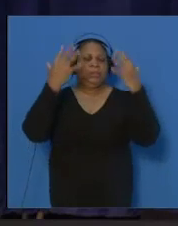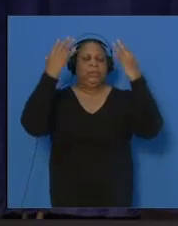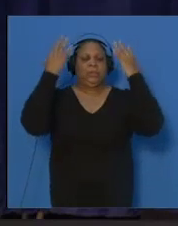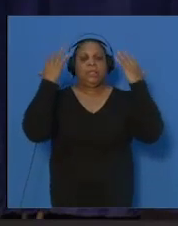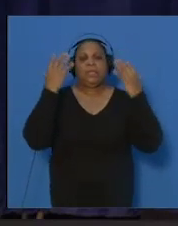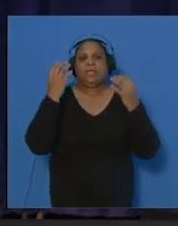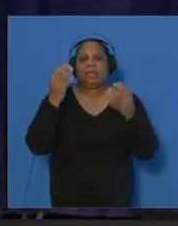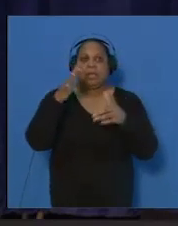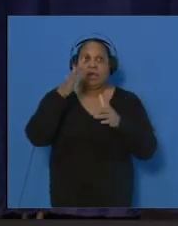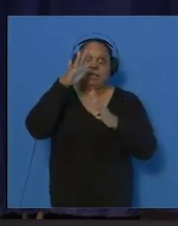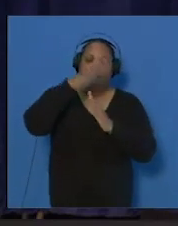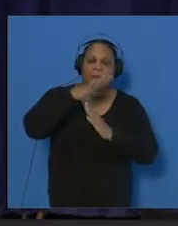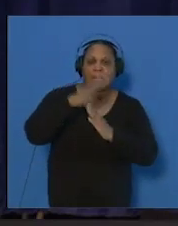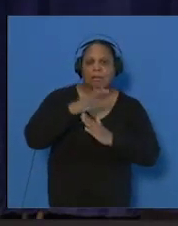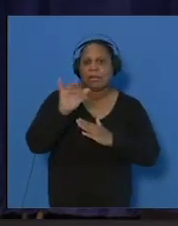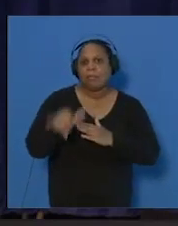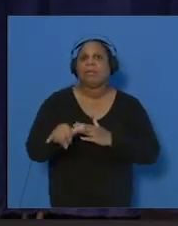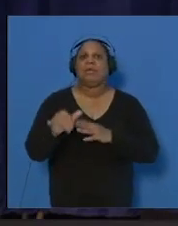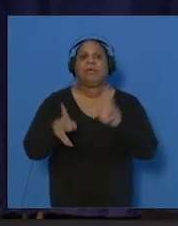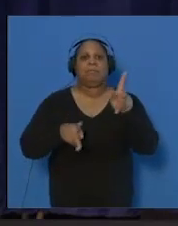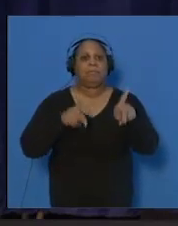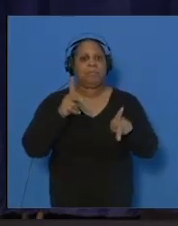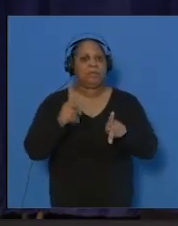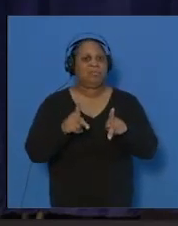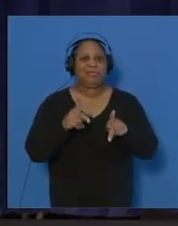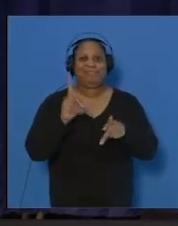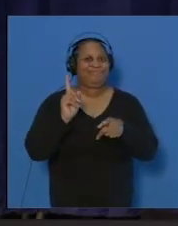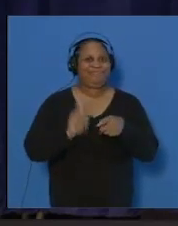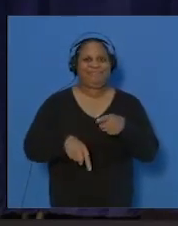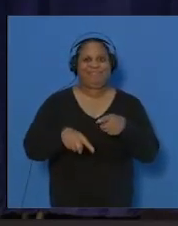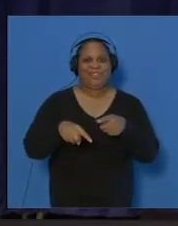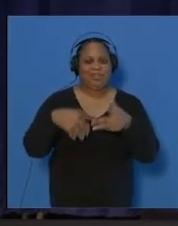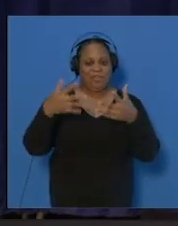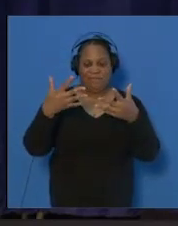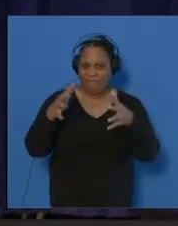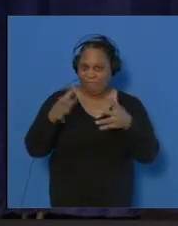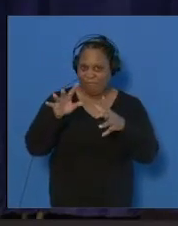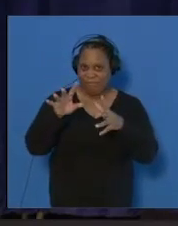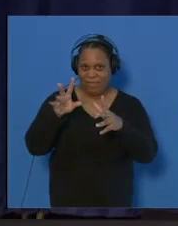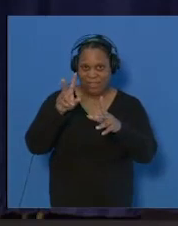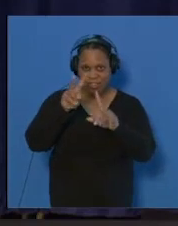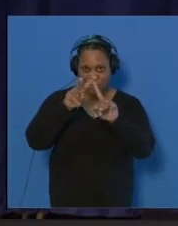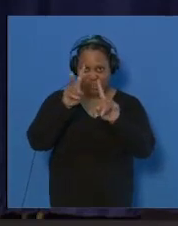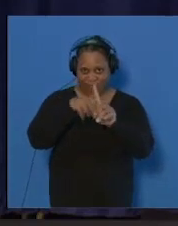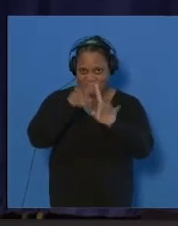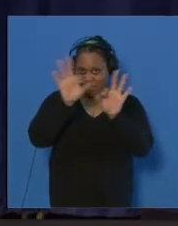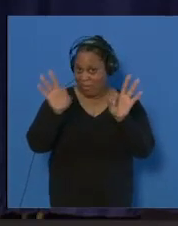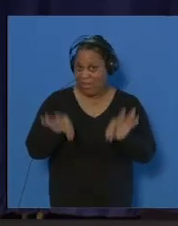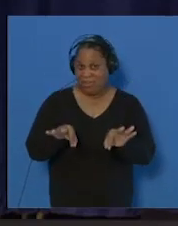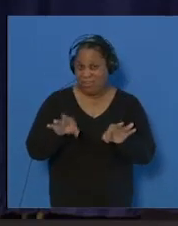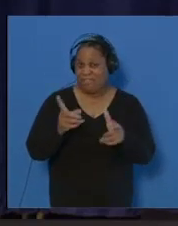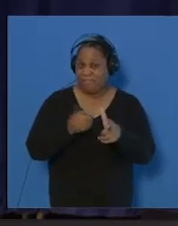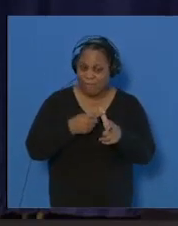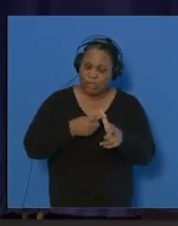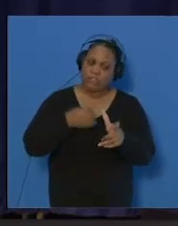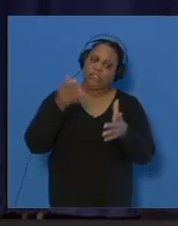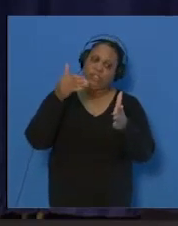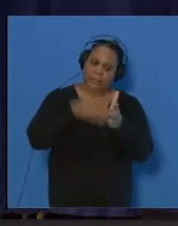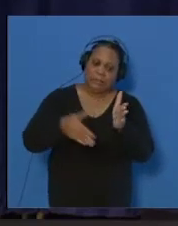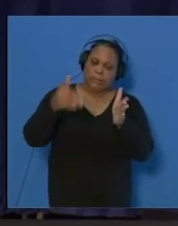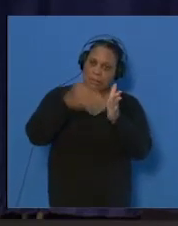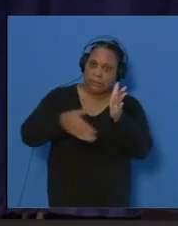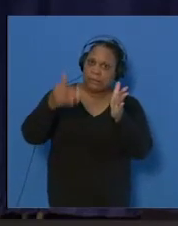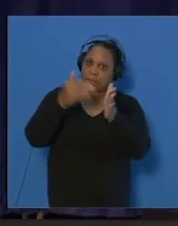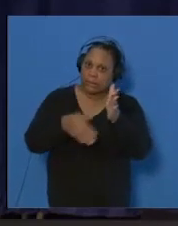you had persons who were unable to complete an application at a first try, who tried again and again and